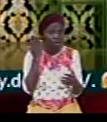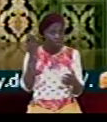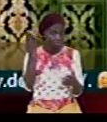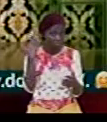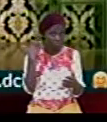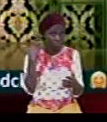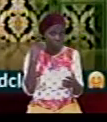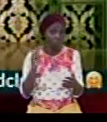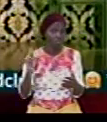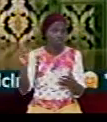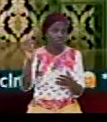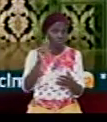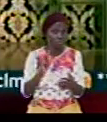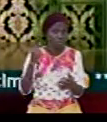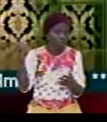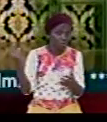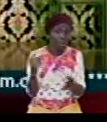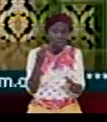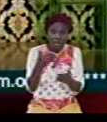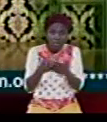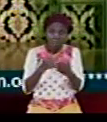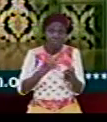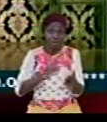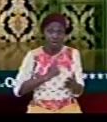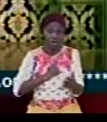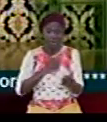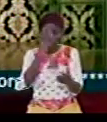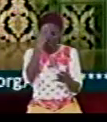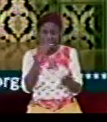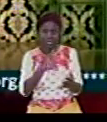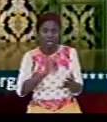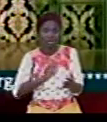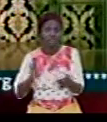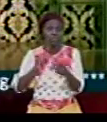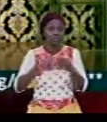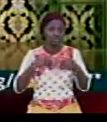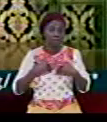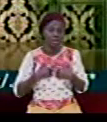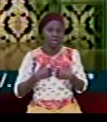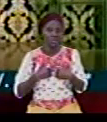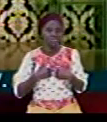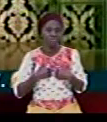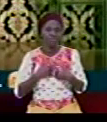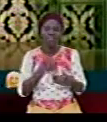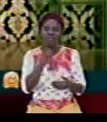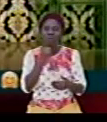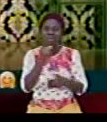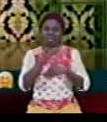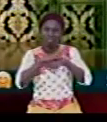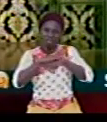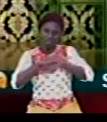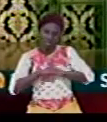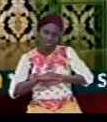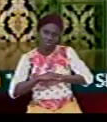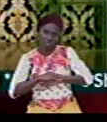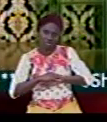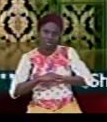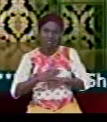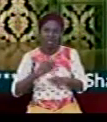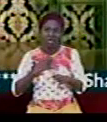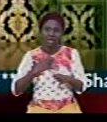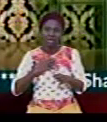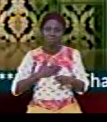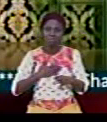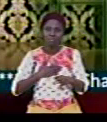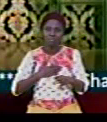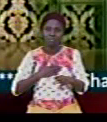this unrest that as soon as I lie down, the palpitation will be coming up. I